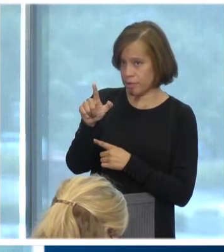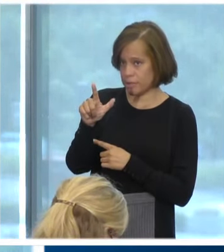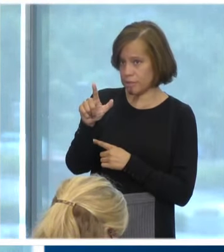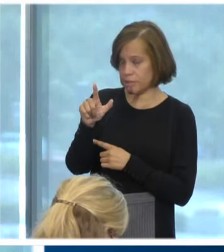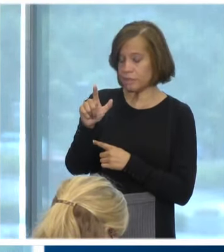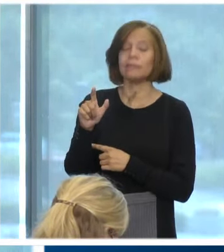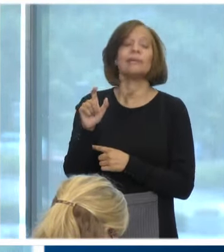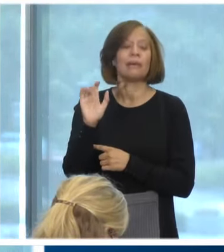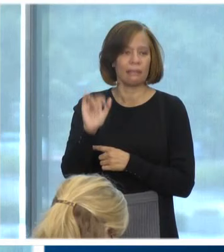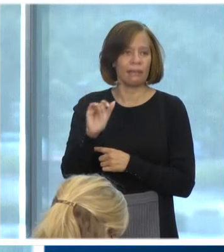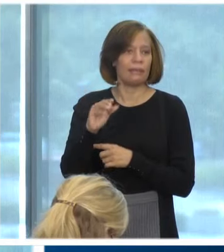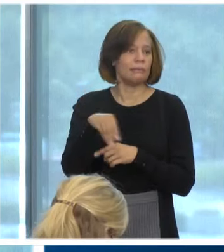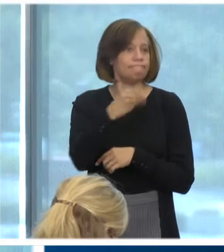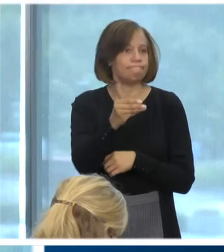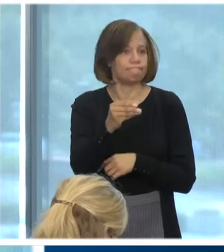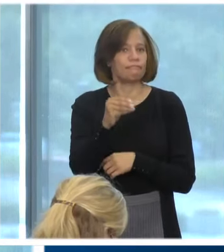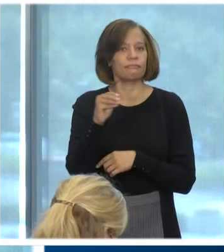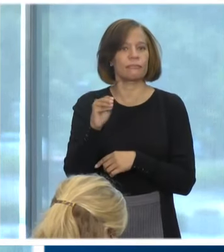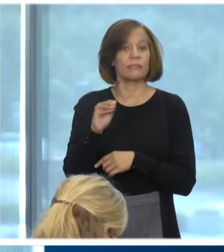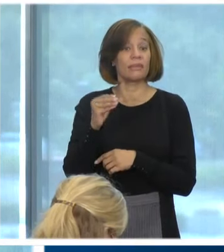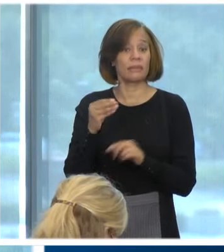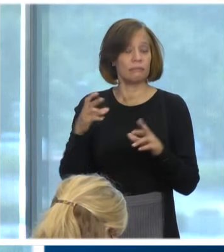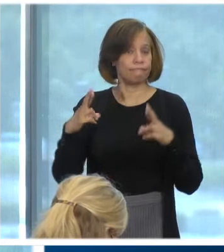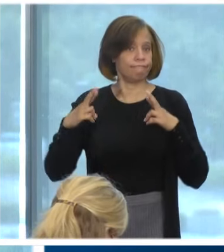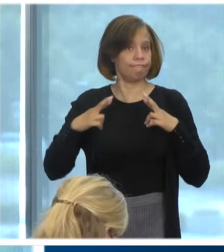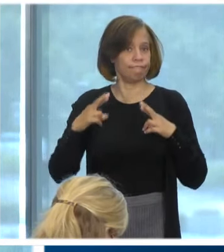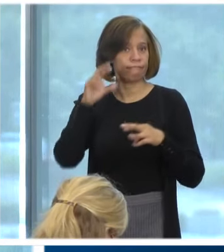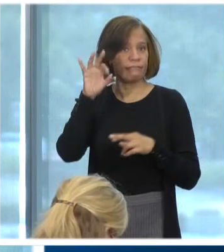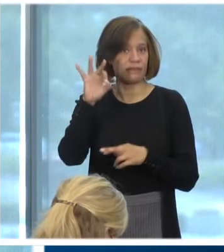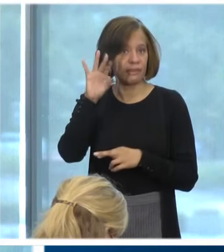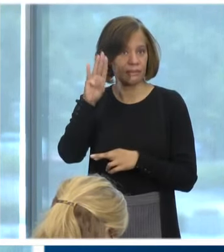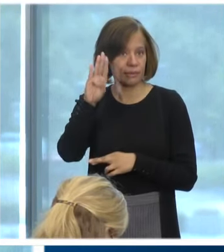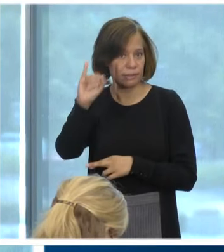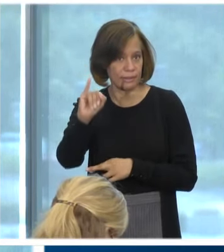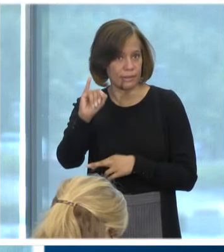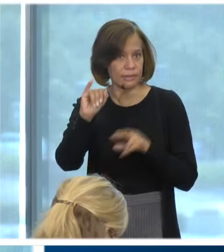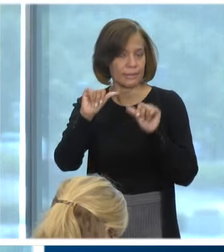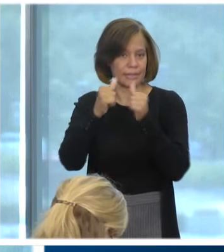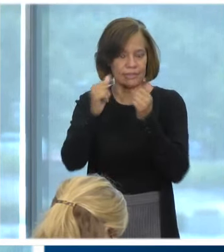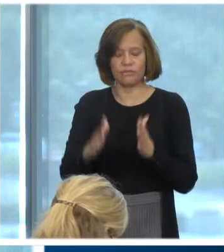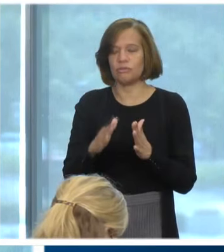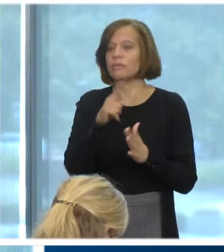FBI agent who is now working to investigate for criminal charges.